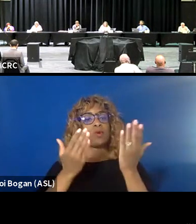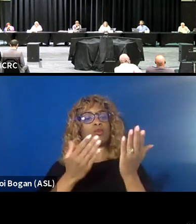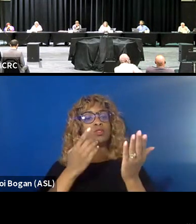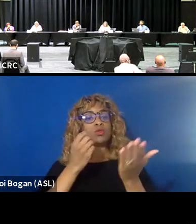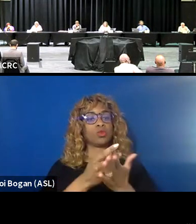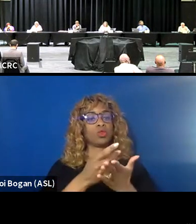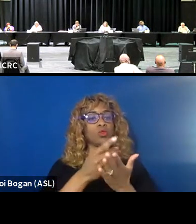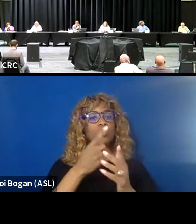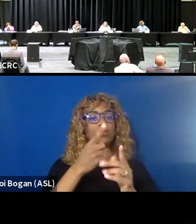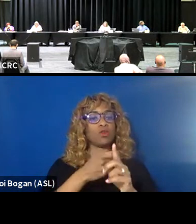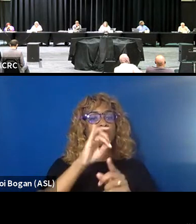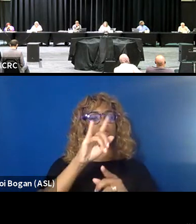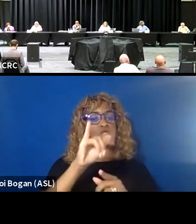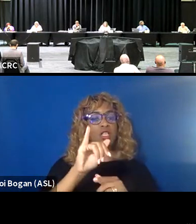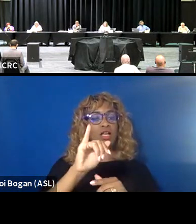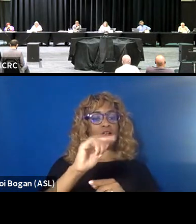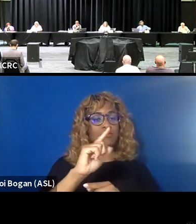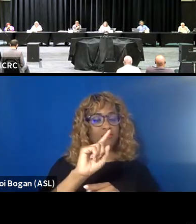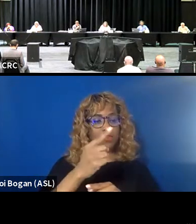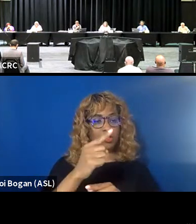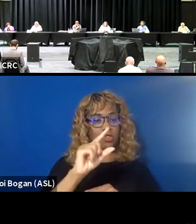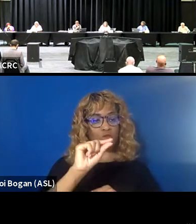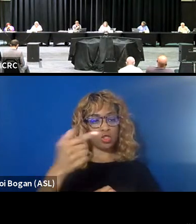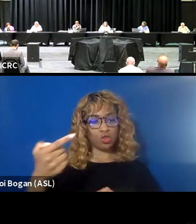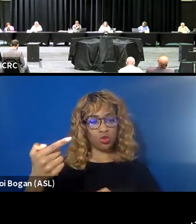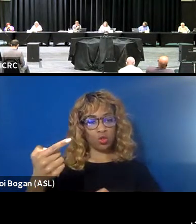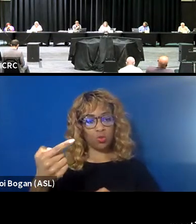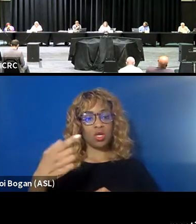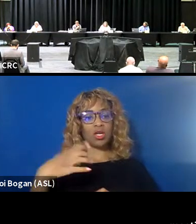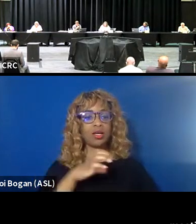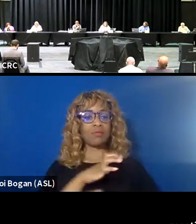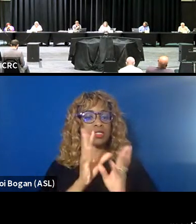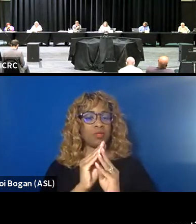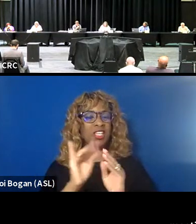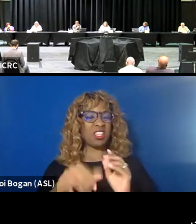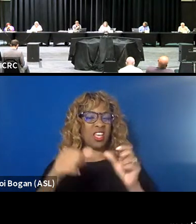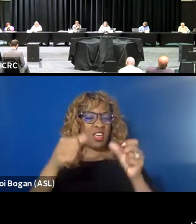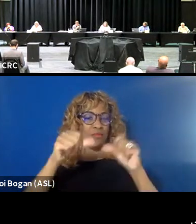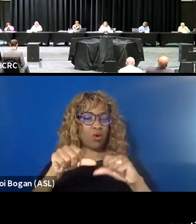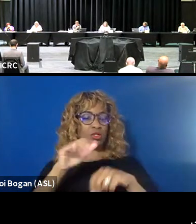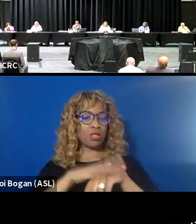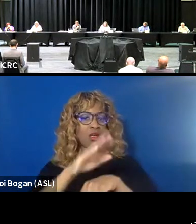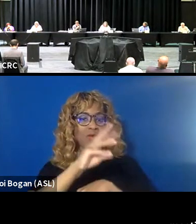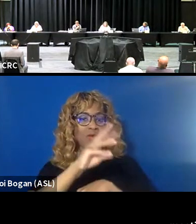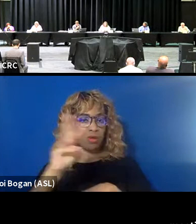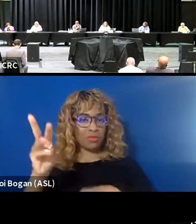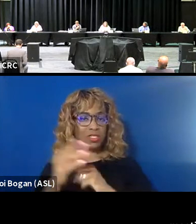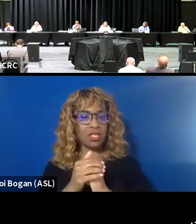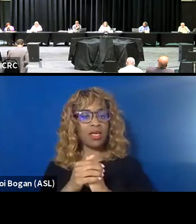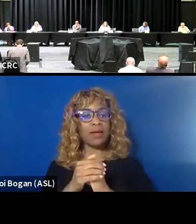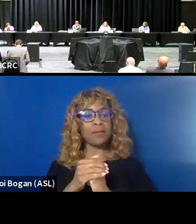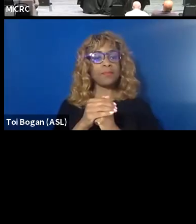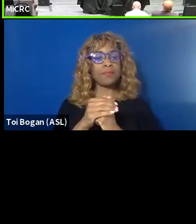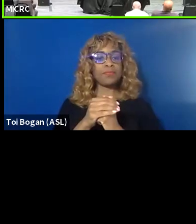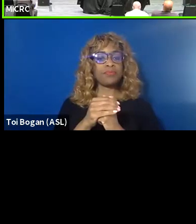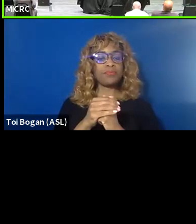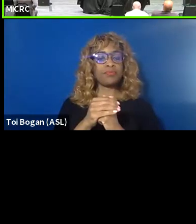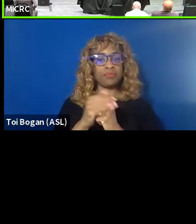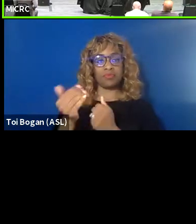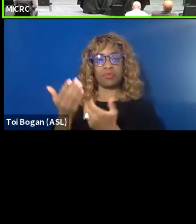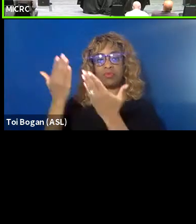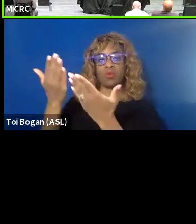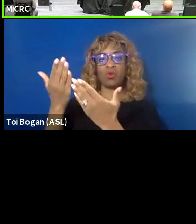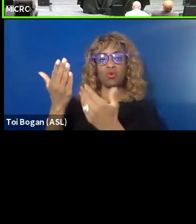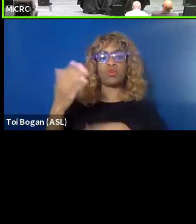July 1st, 2021 commission meeting, which are also posted on redistrictingmichigan.org. So